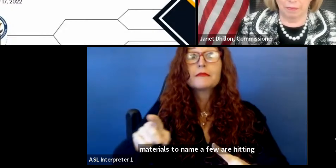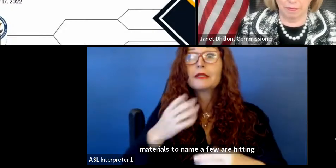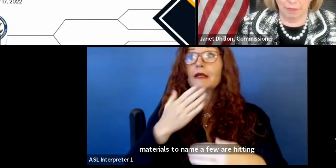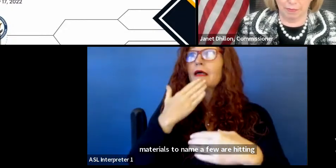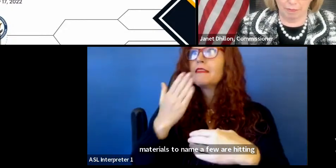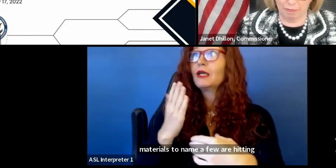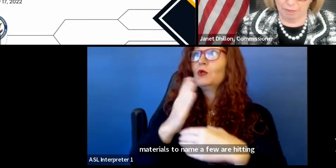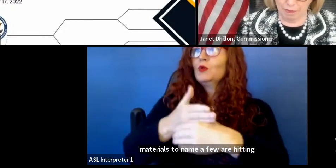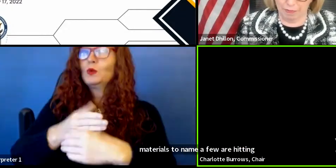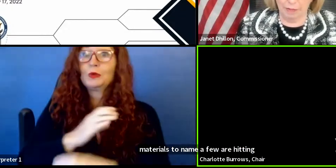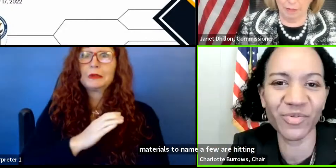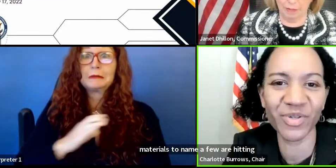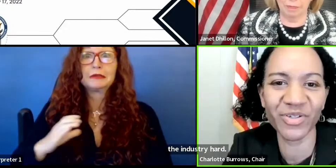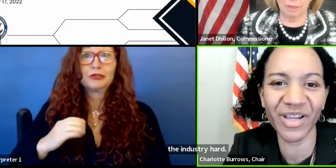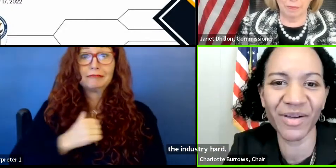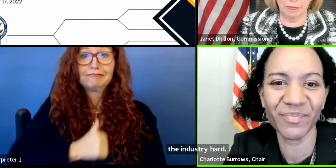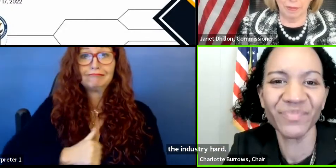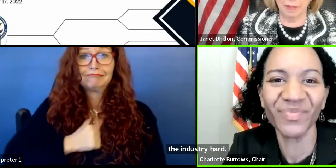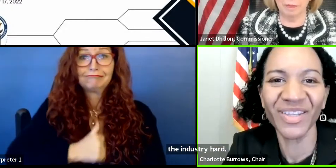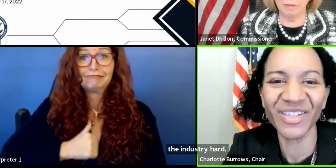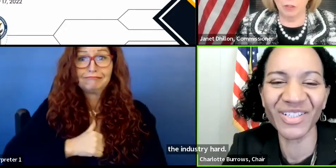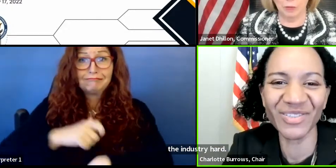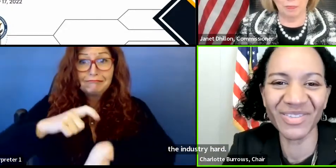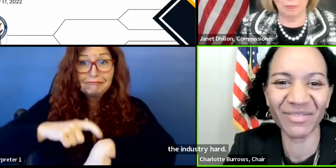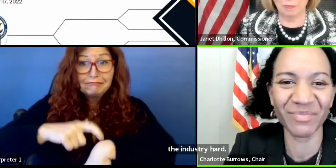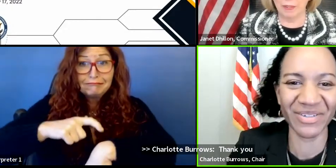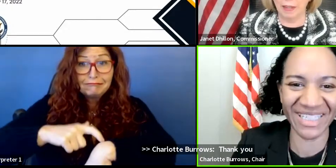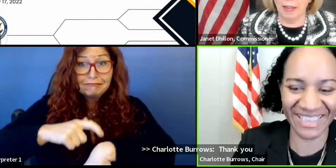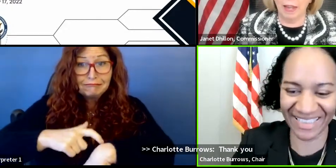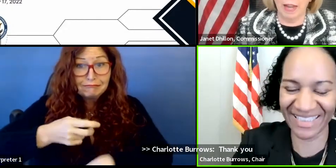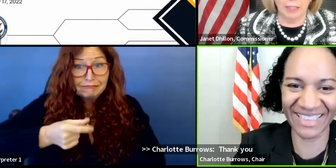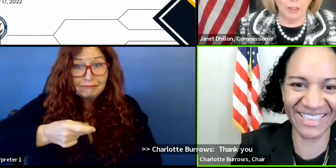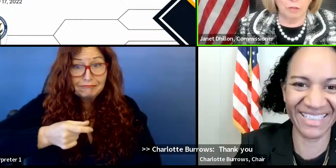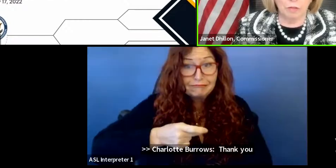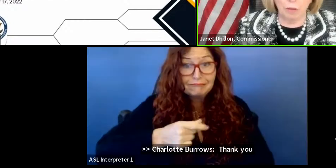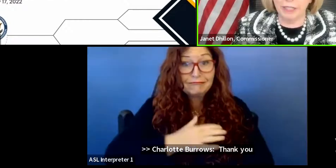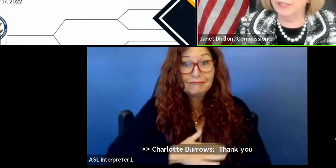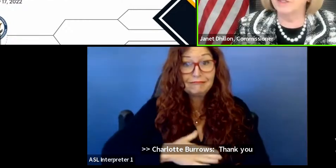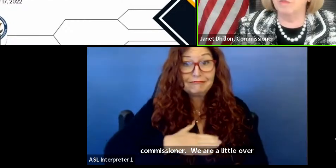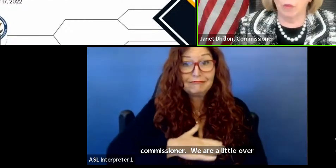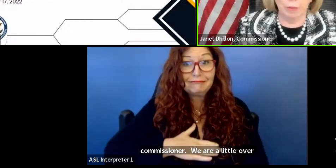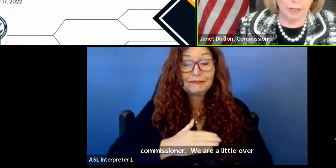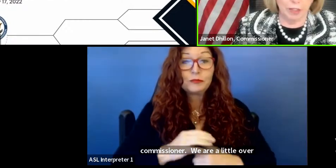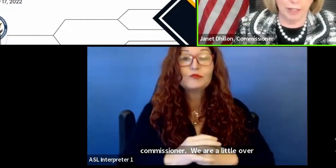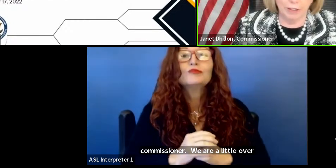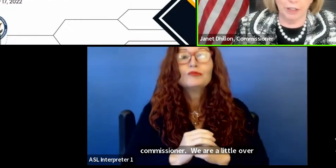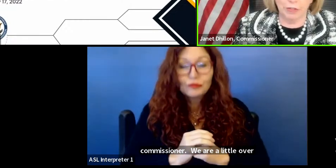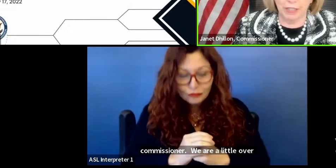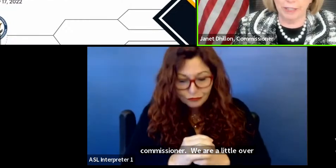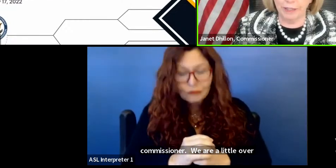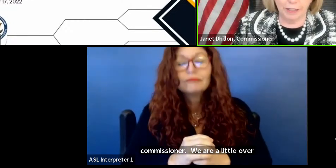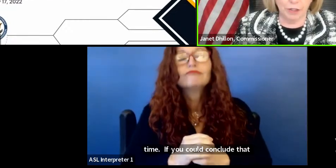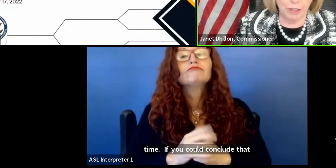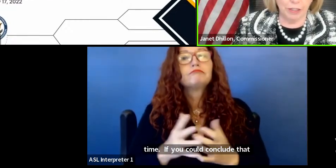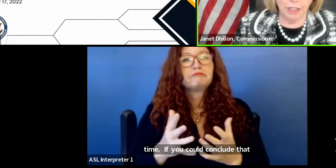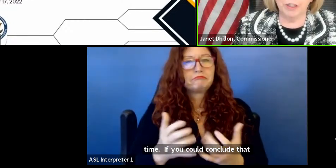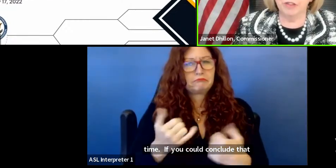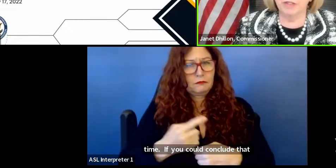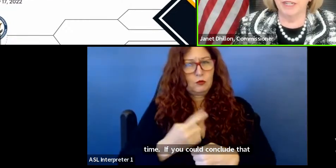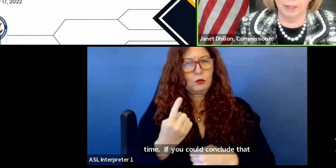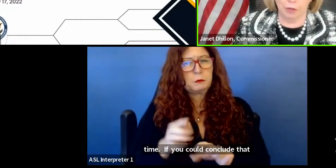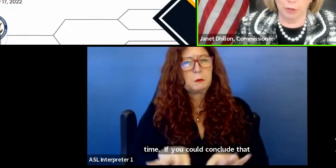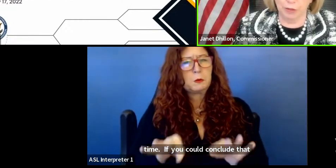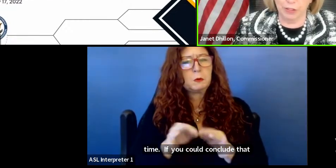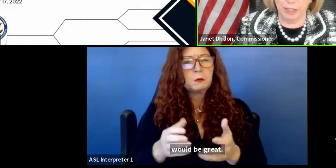have uh a little over time if you could um conclude that would be great i look forward to hearing more about the challenges facing the construction